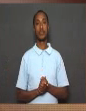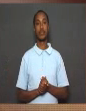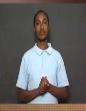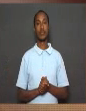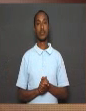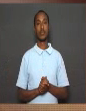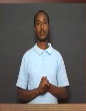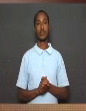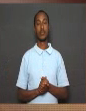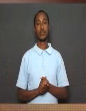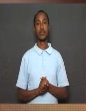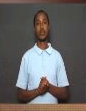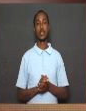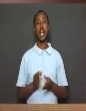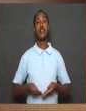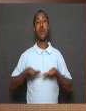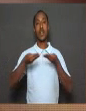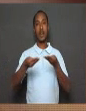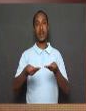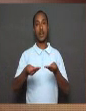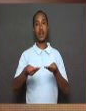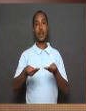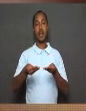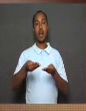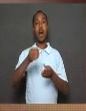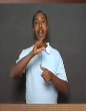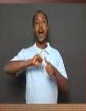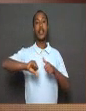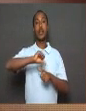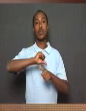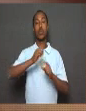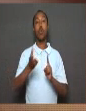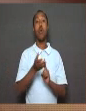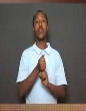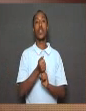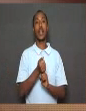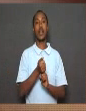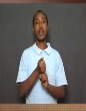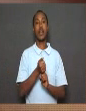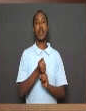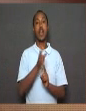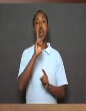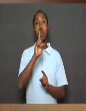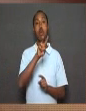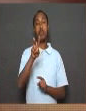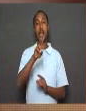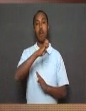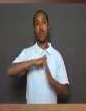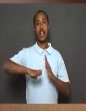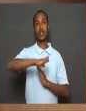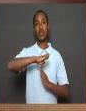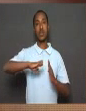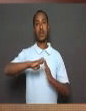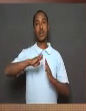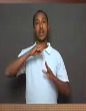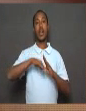In order to be a donor, an atom has to contain a lone pair of electrons in